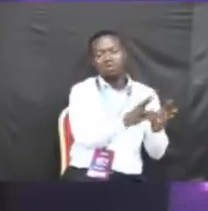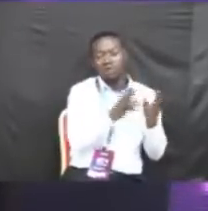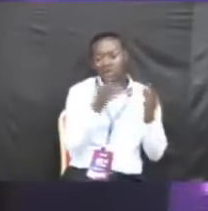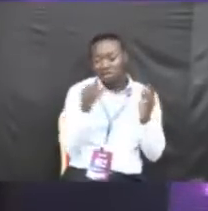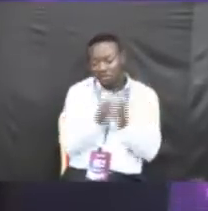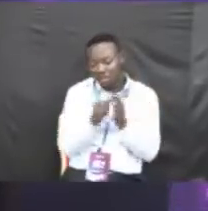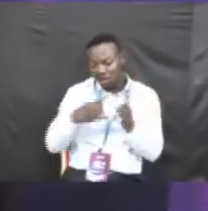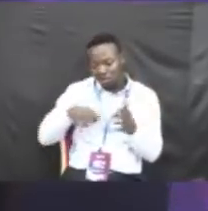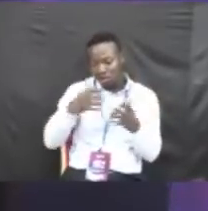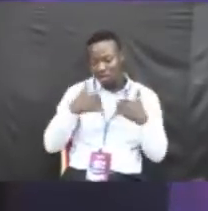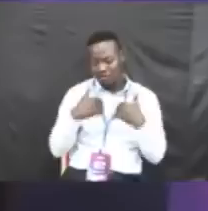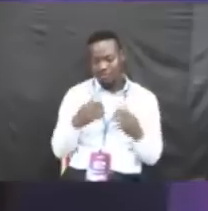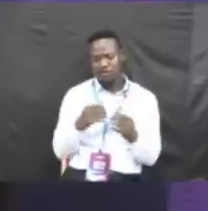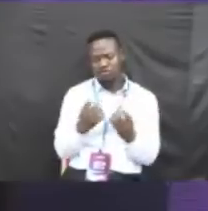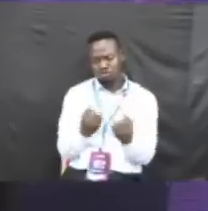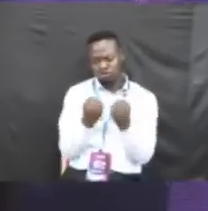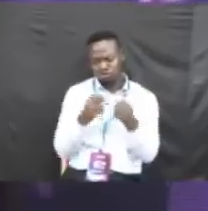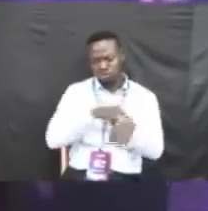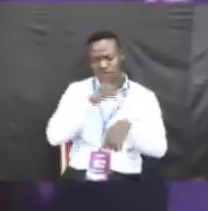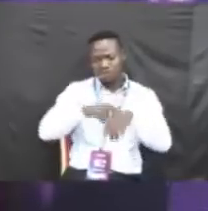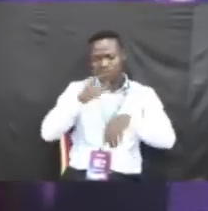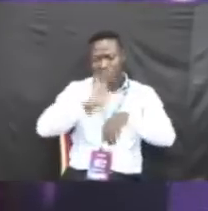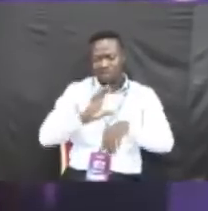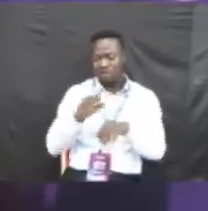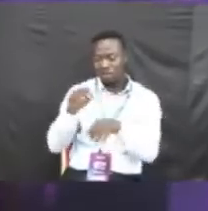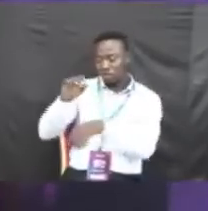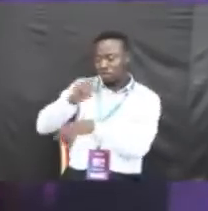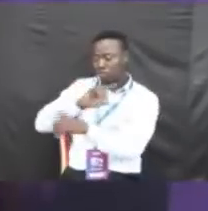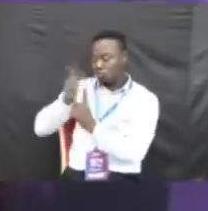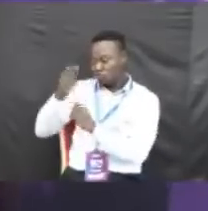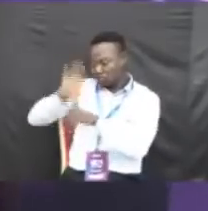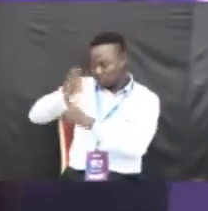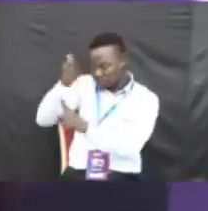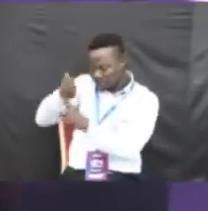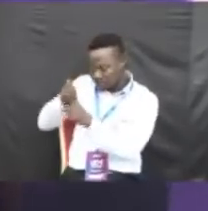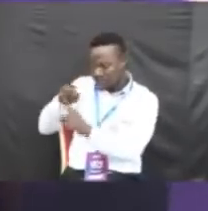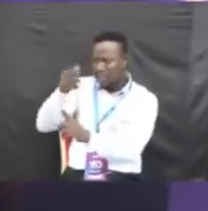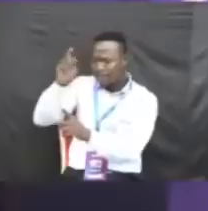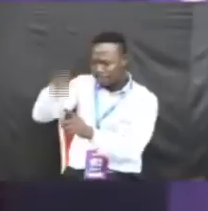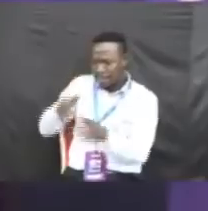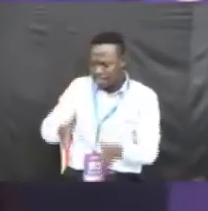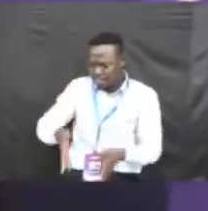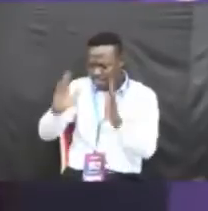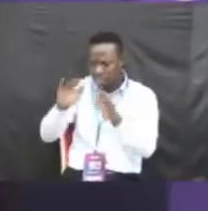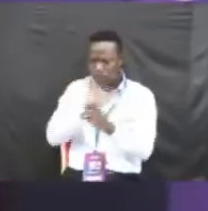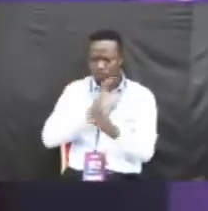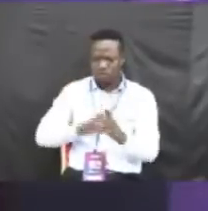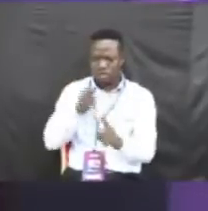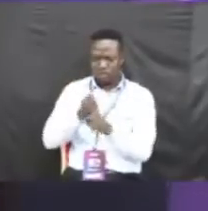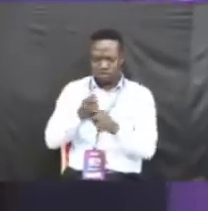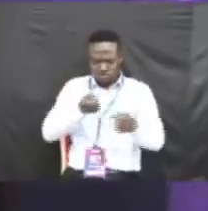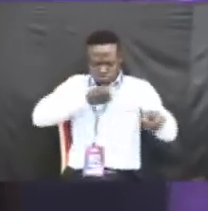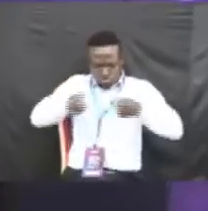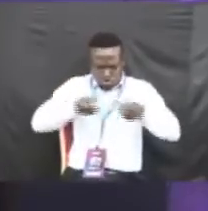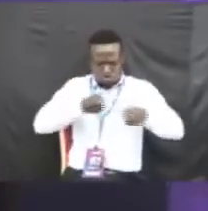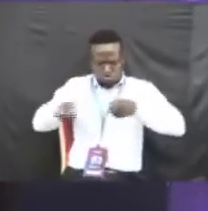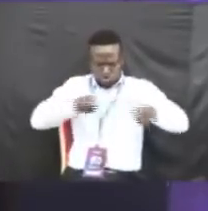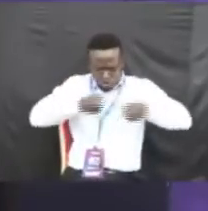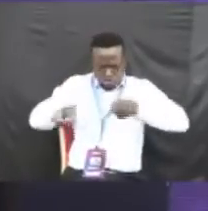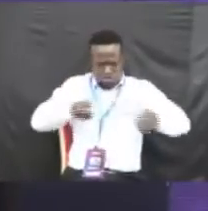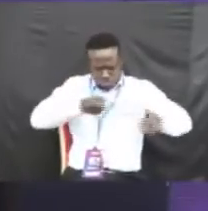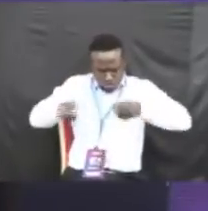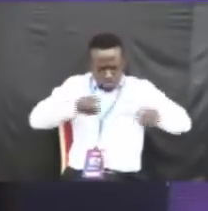order to have a strong national church, the local churches must urgently allow Christ to occupy his